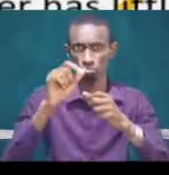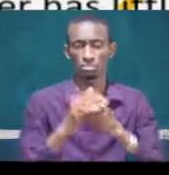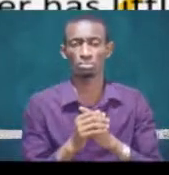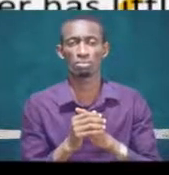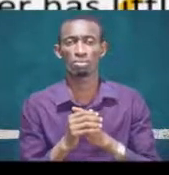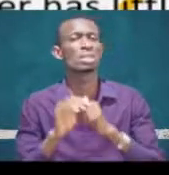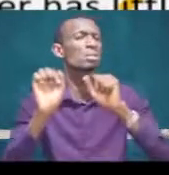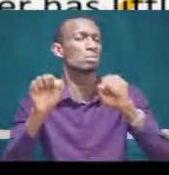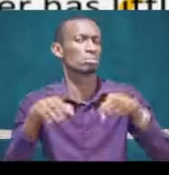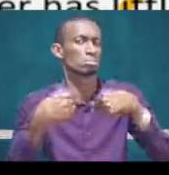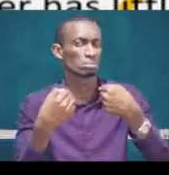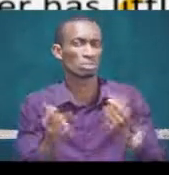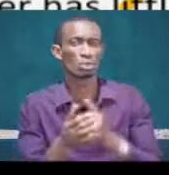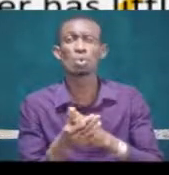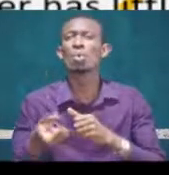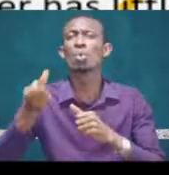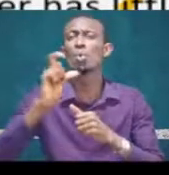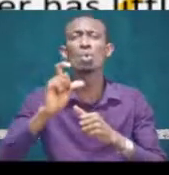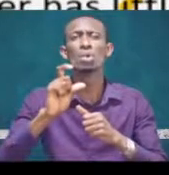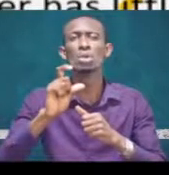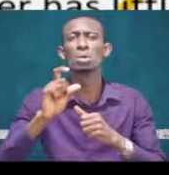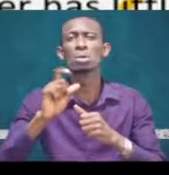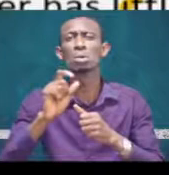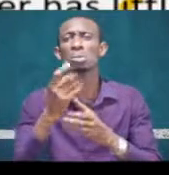So you cannot add another layer to become 4.